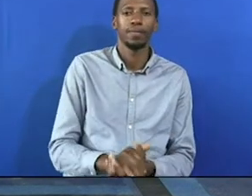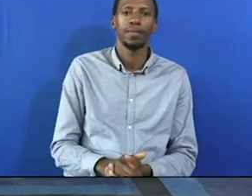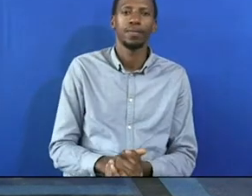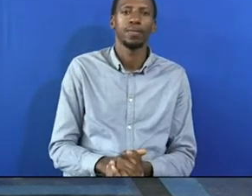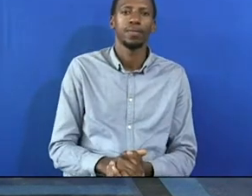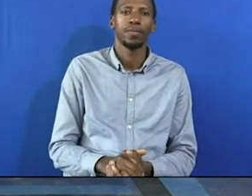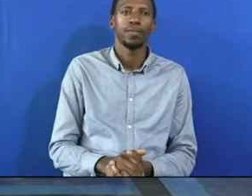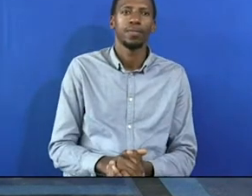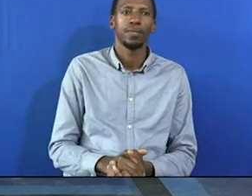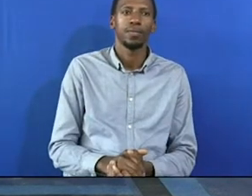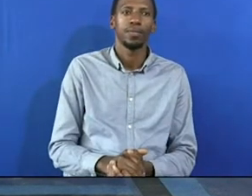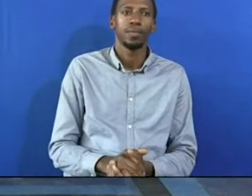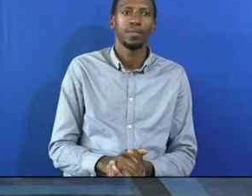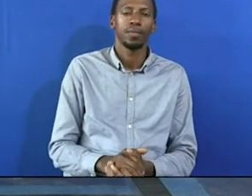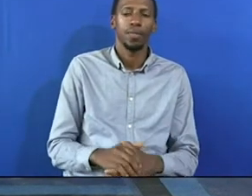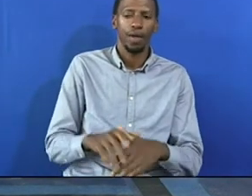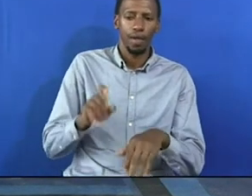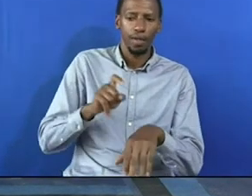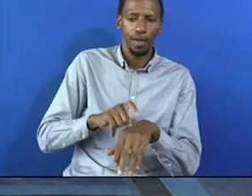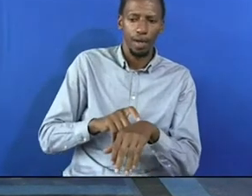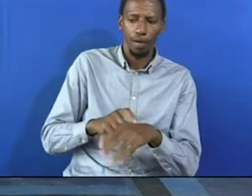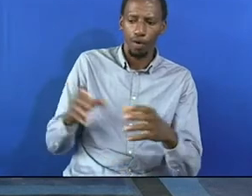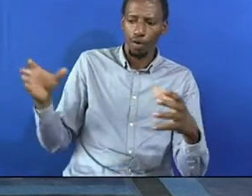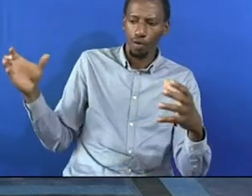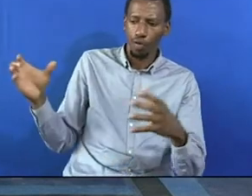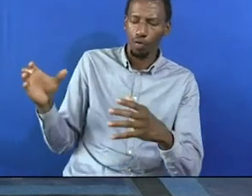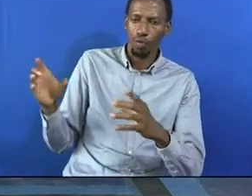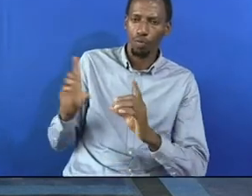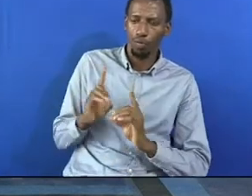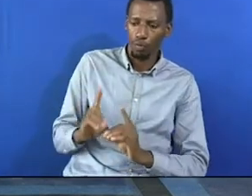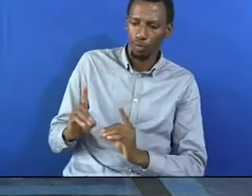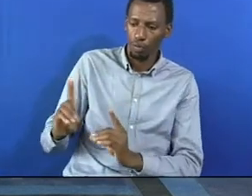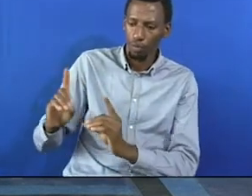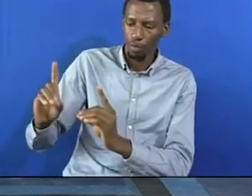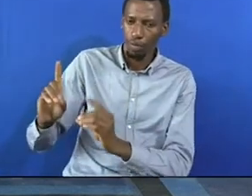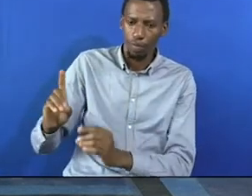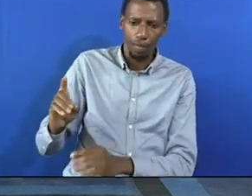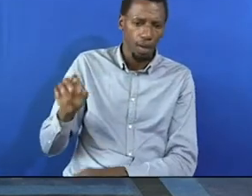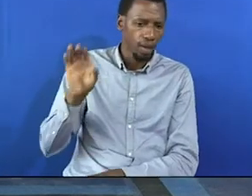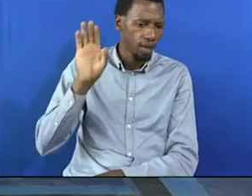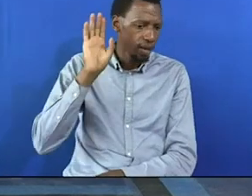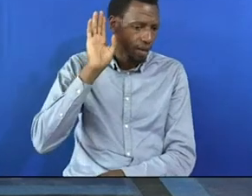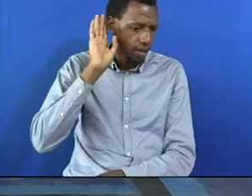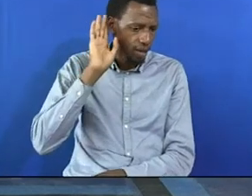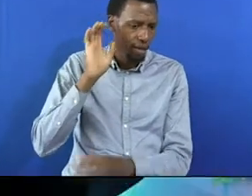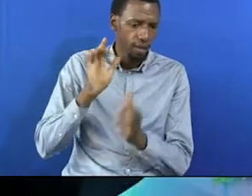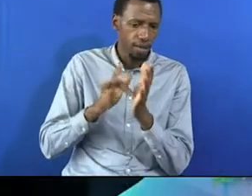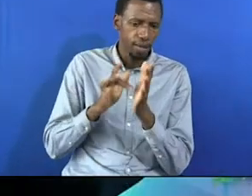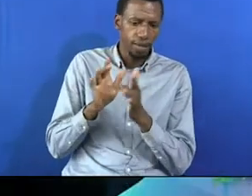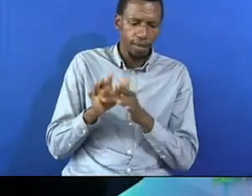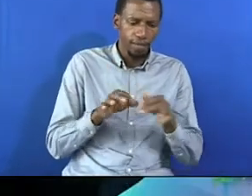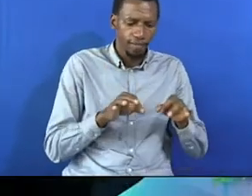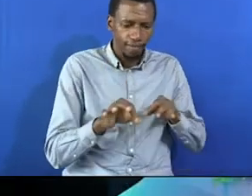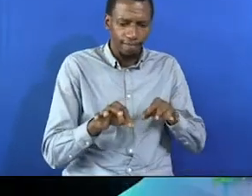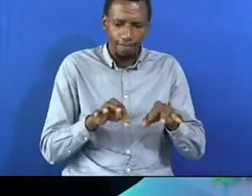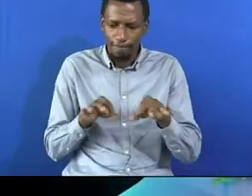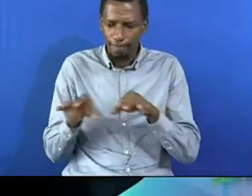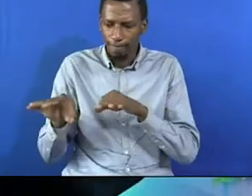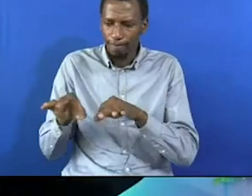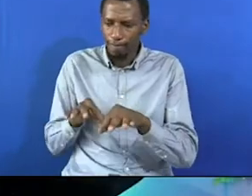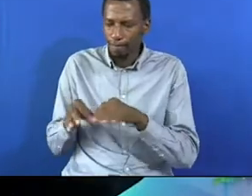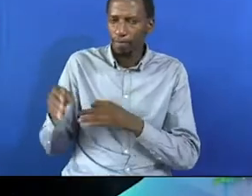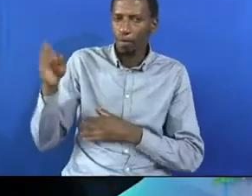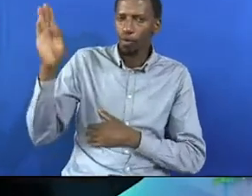When the disciples heard Jesus explain the will of God for marriage,